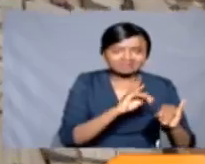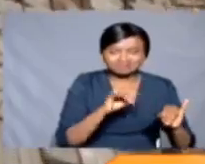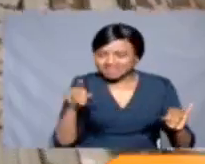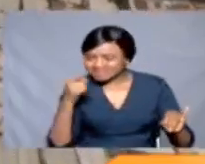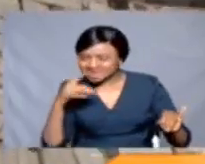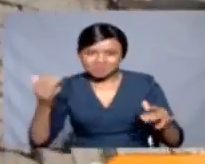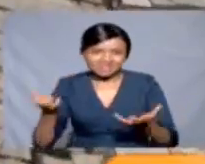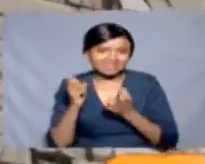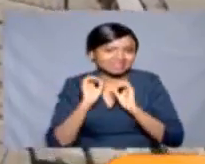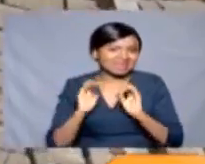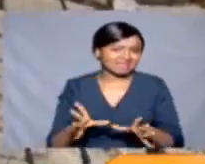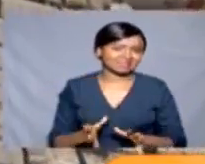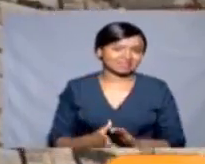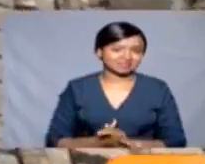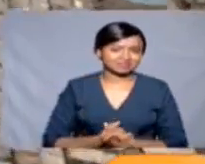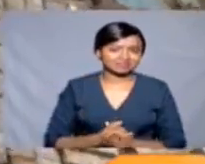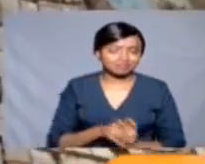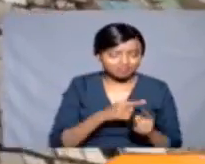medication.